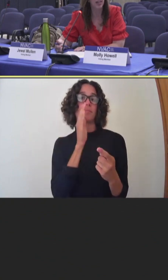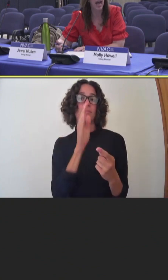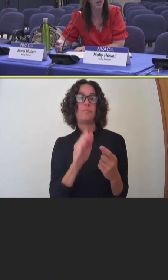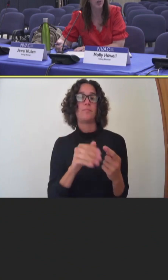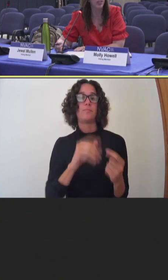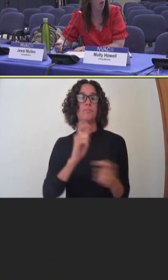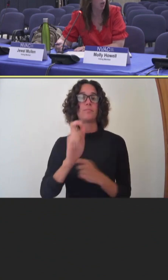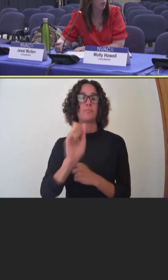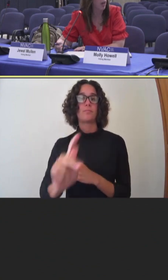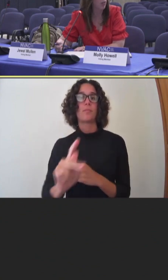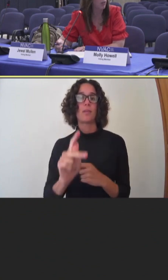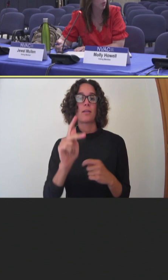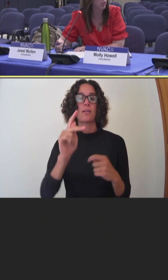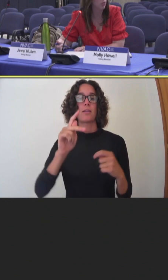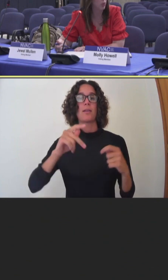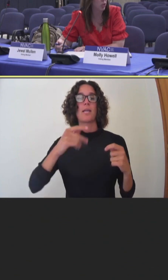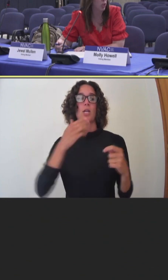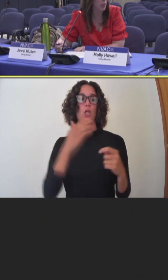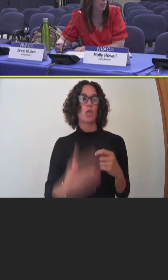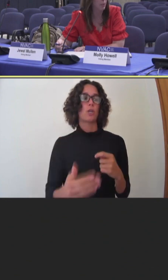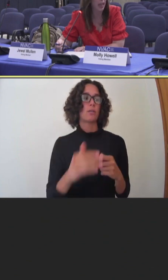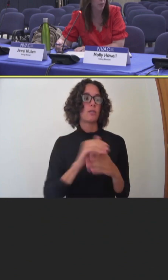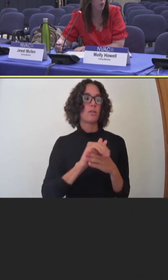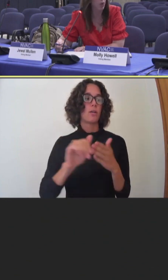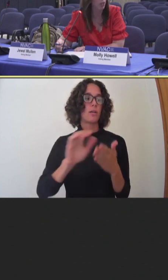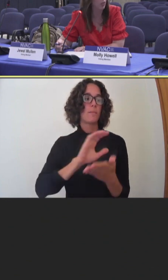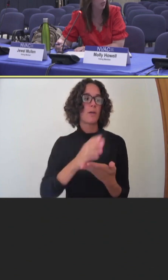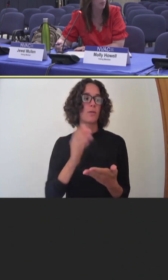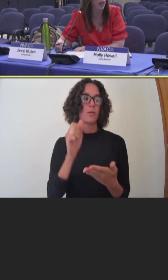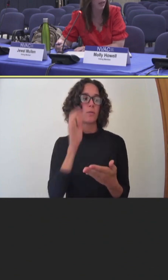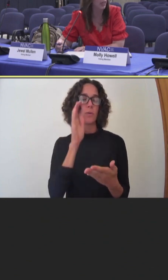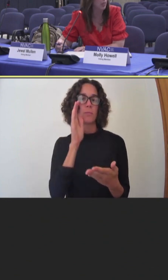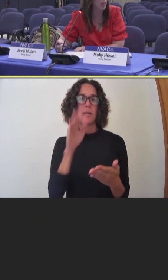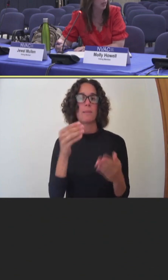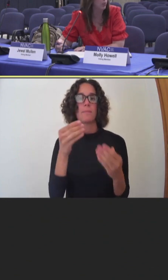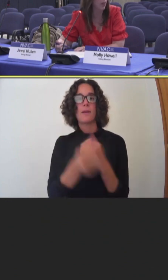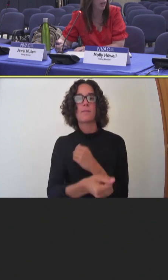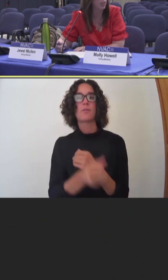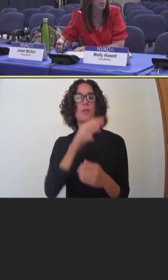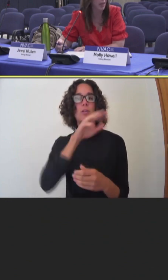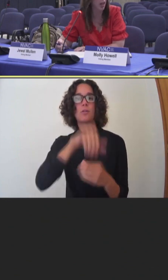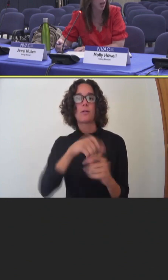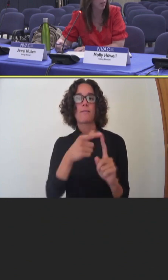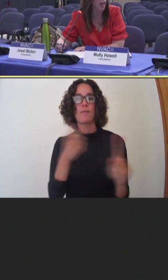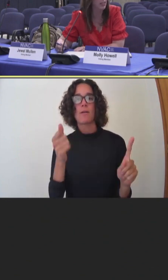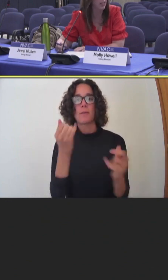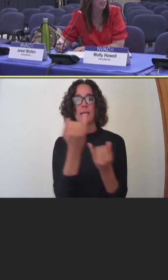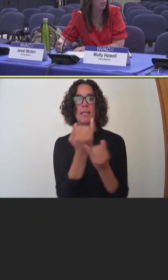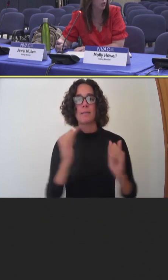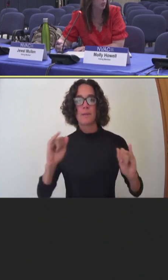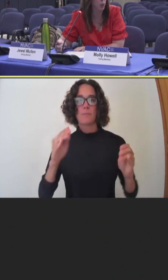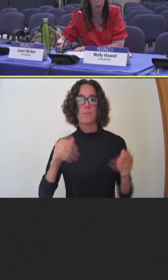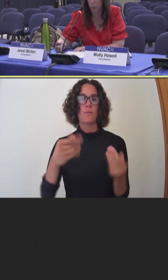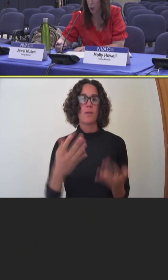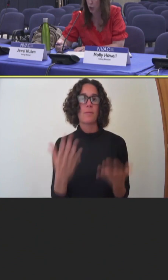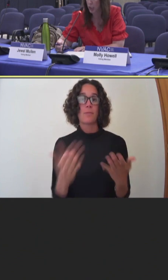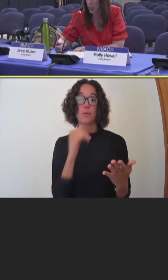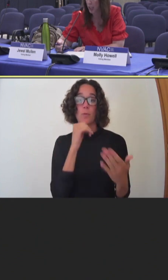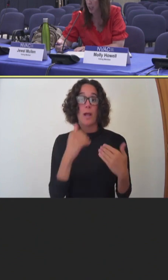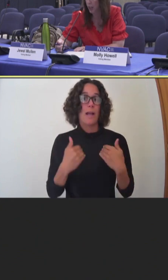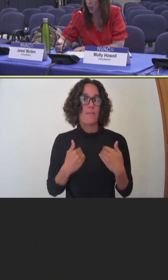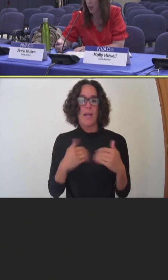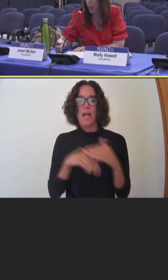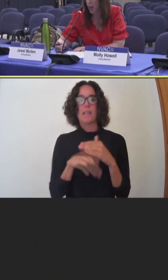an adequate dollar amount for which they're being paid for, including by independent providers that may not have access to group